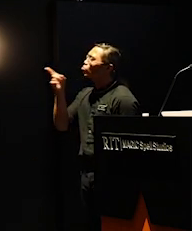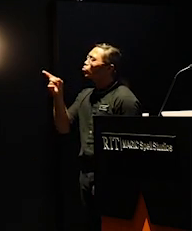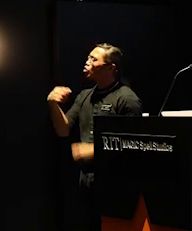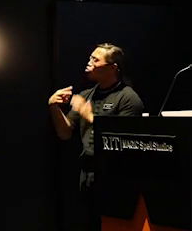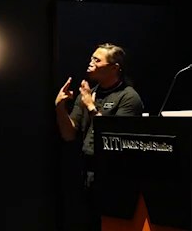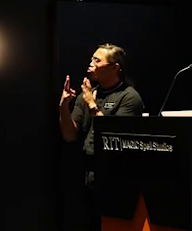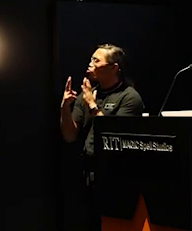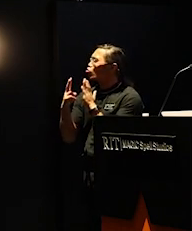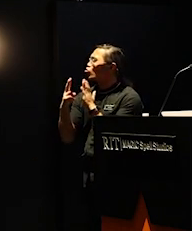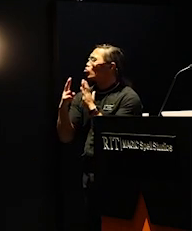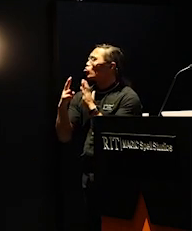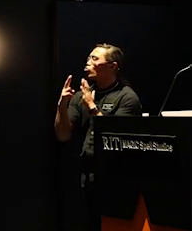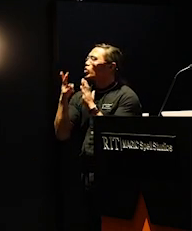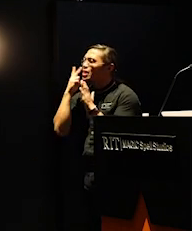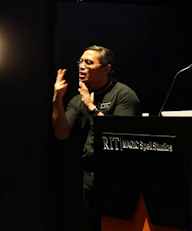the first iPhone